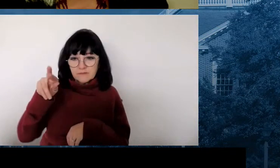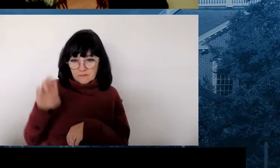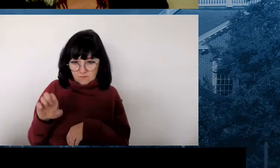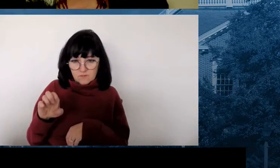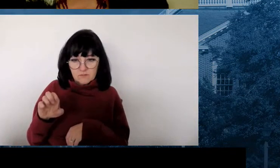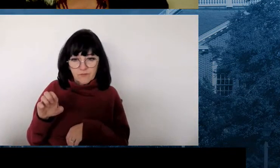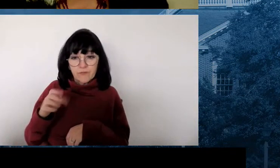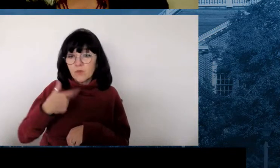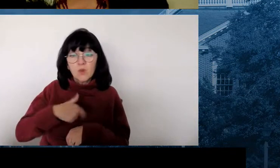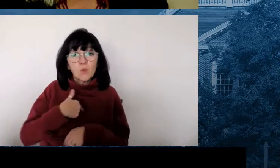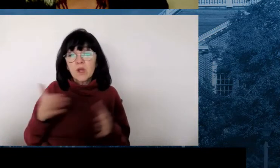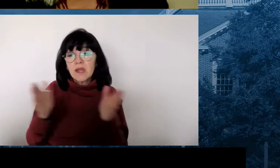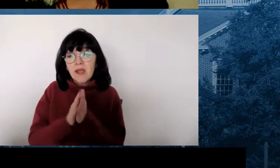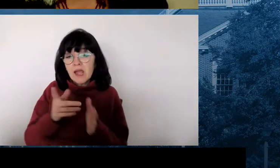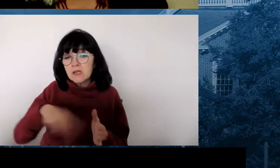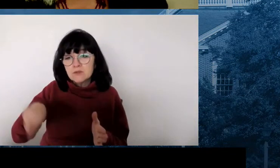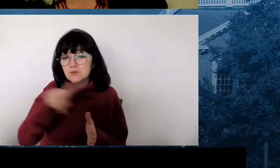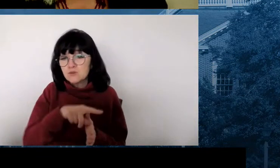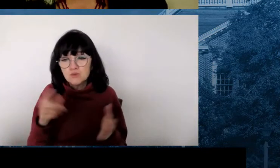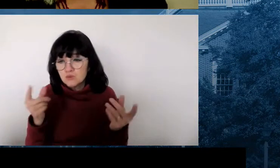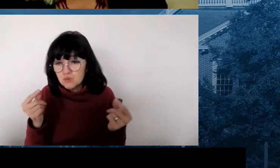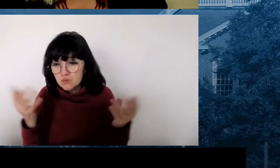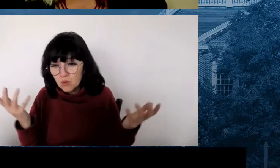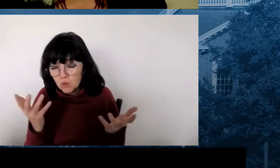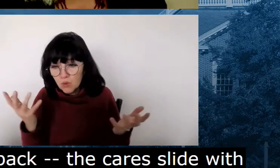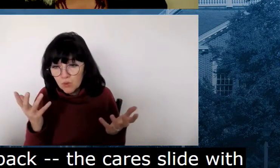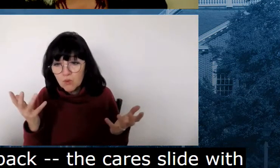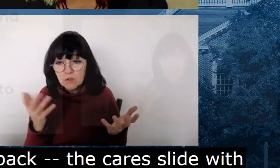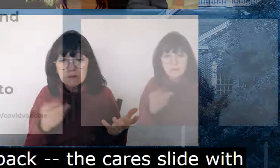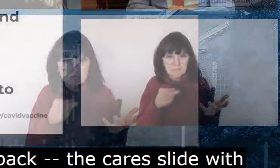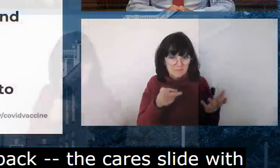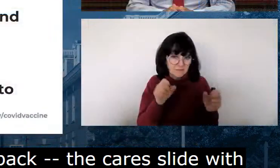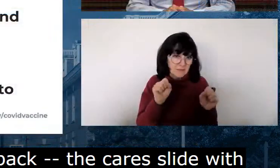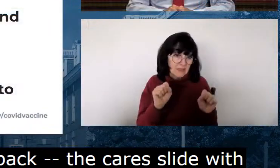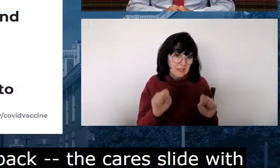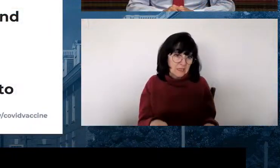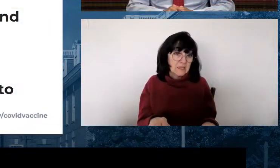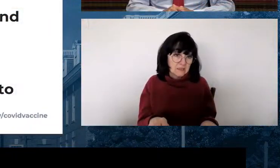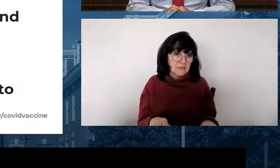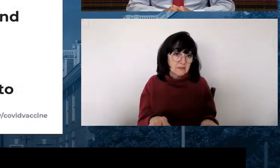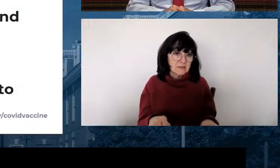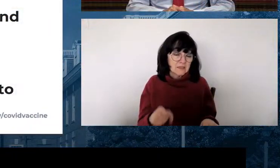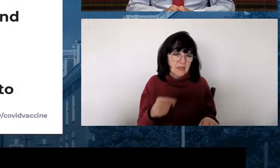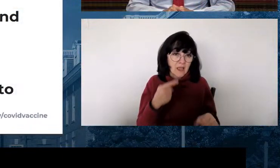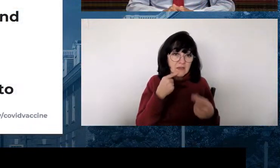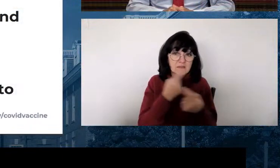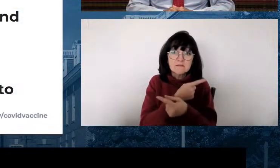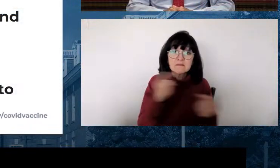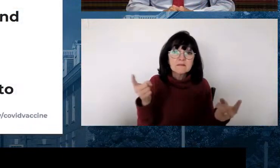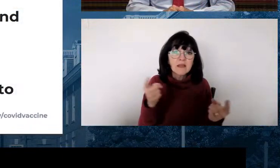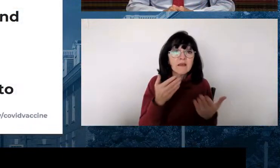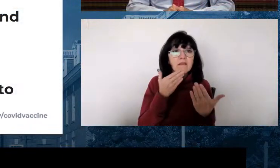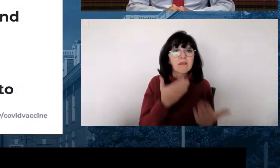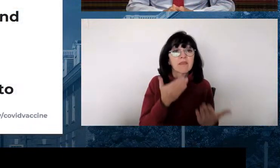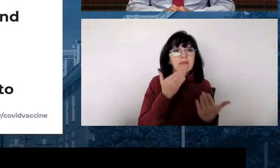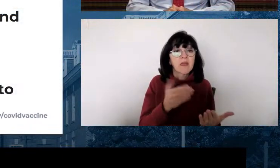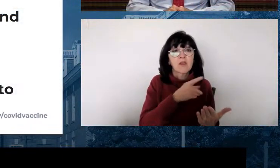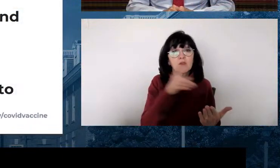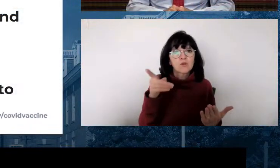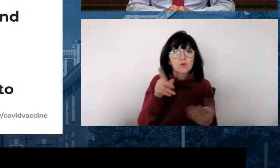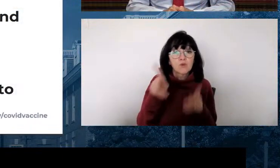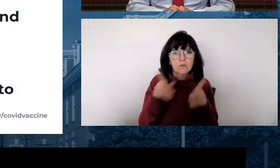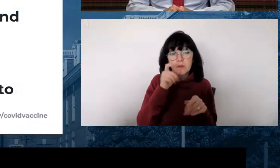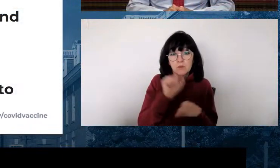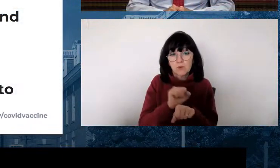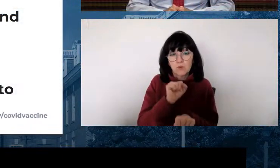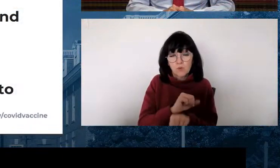do. First, there's a way that you can say thank you to the nurses and first responders and frontline